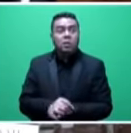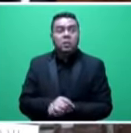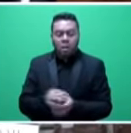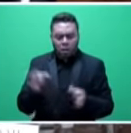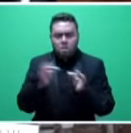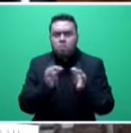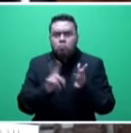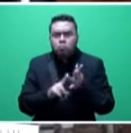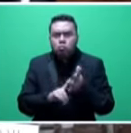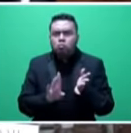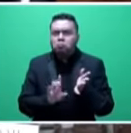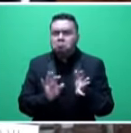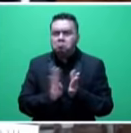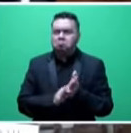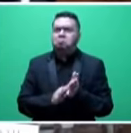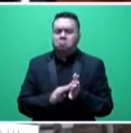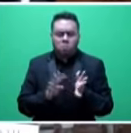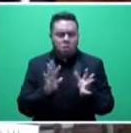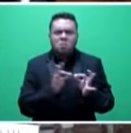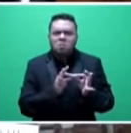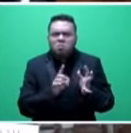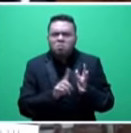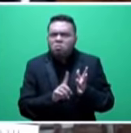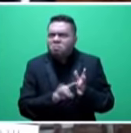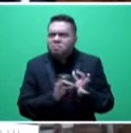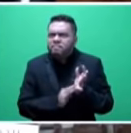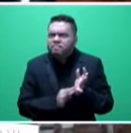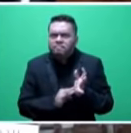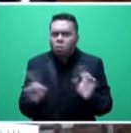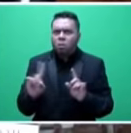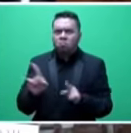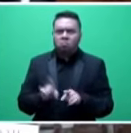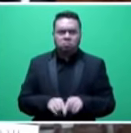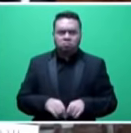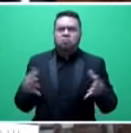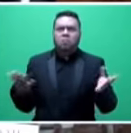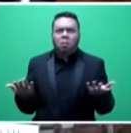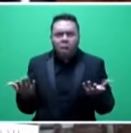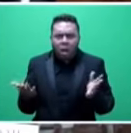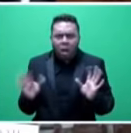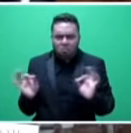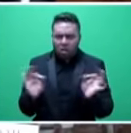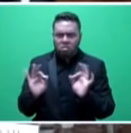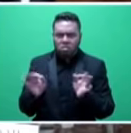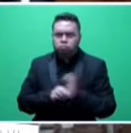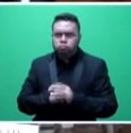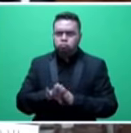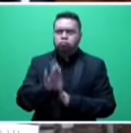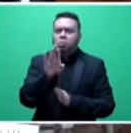boom, we would not be in a doomed situation as we are in